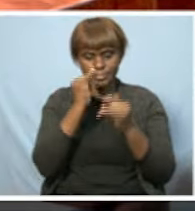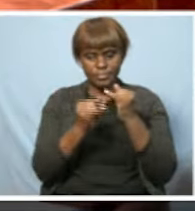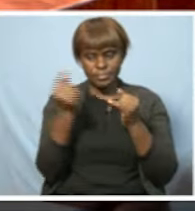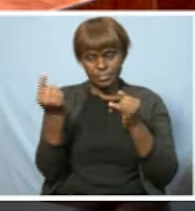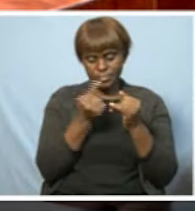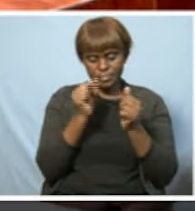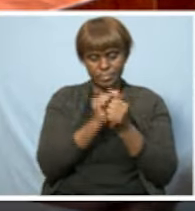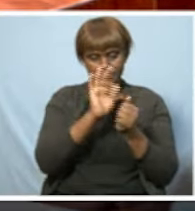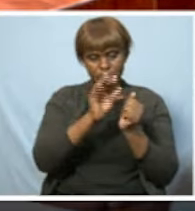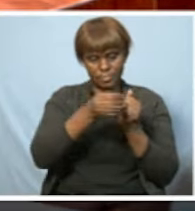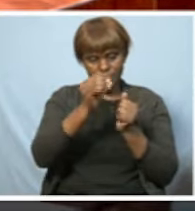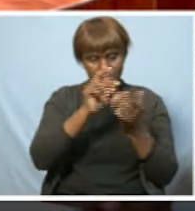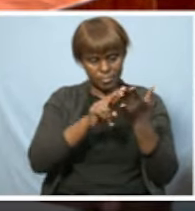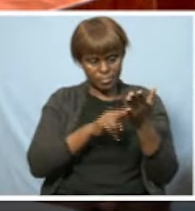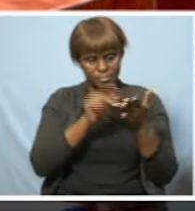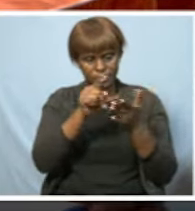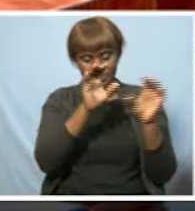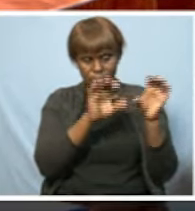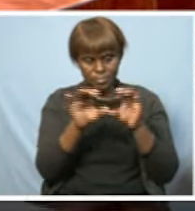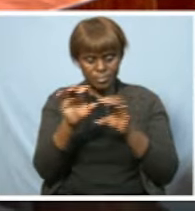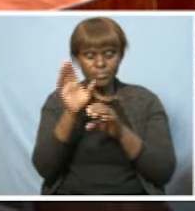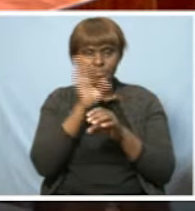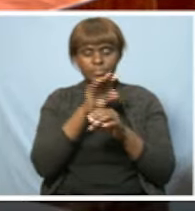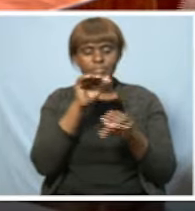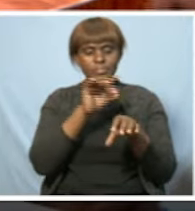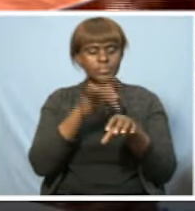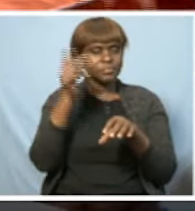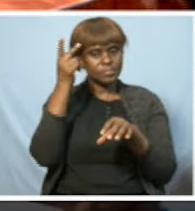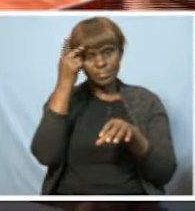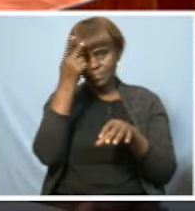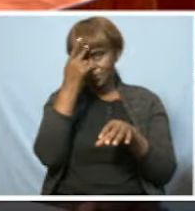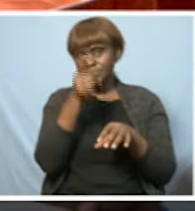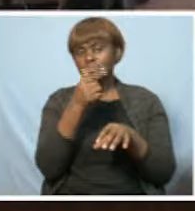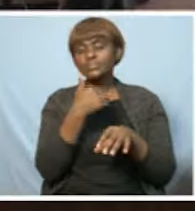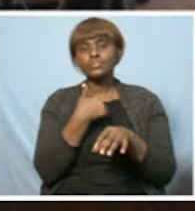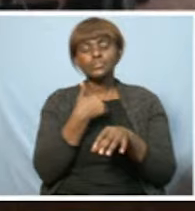own report. Do you do this at PETAUKE?